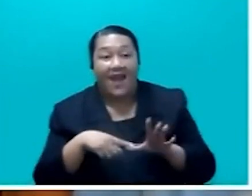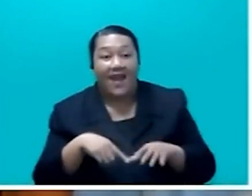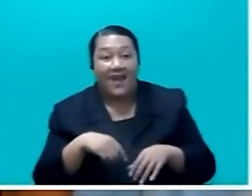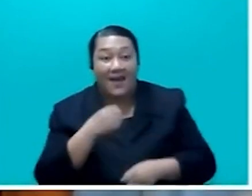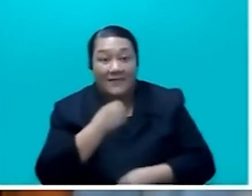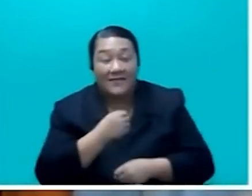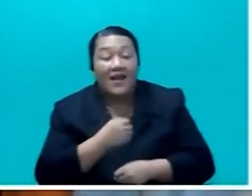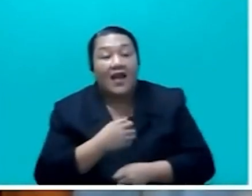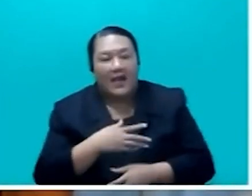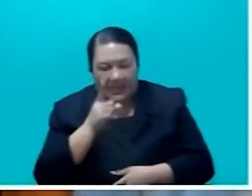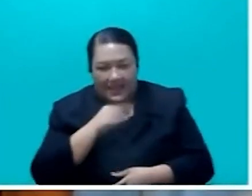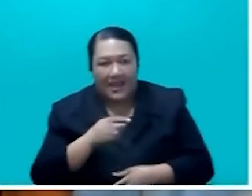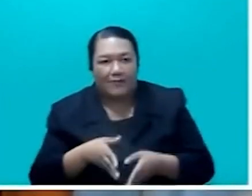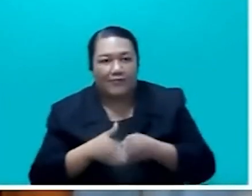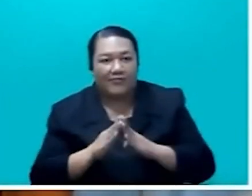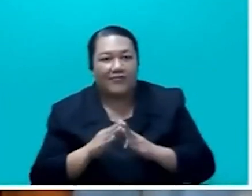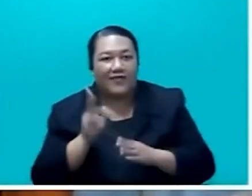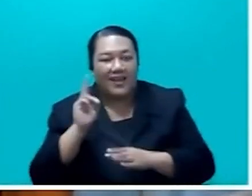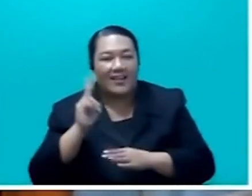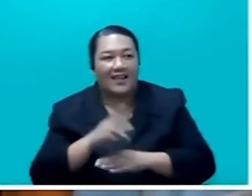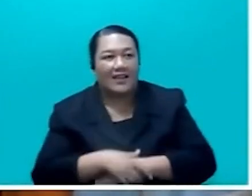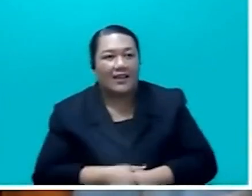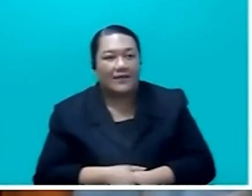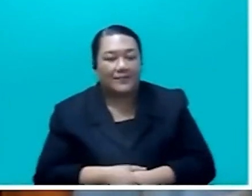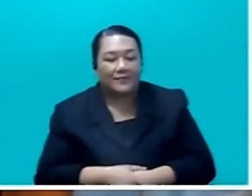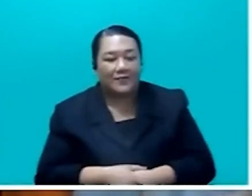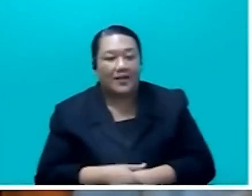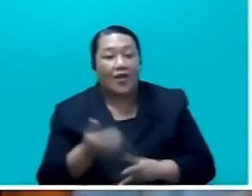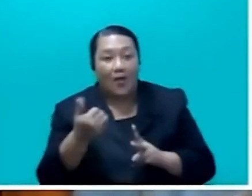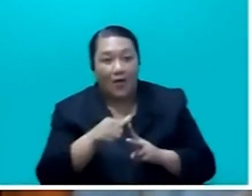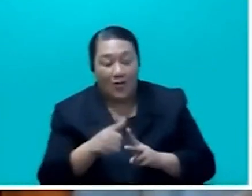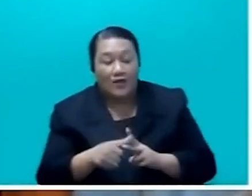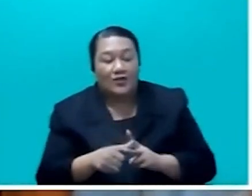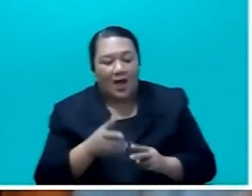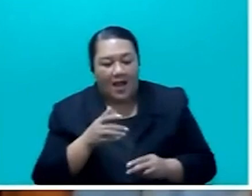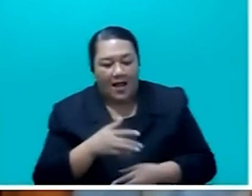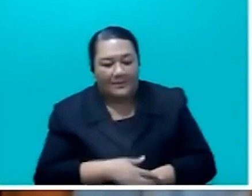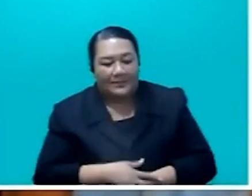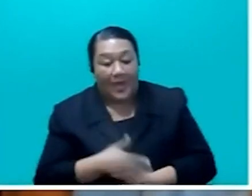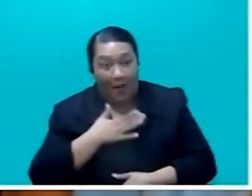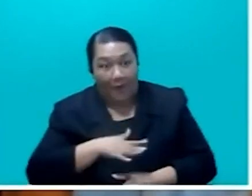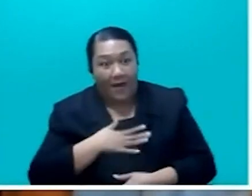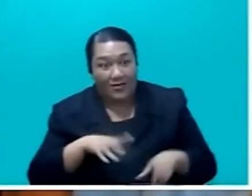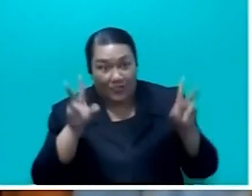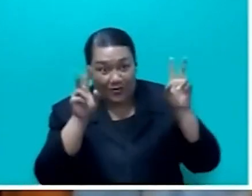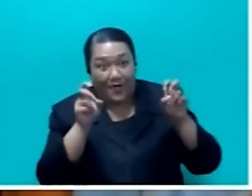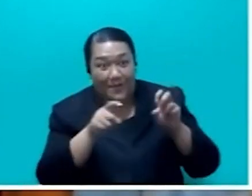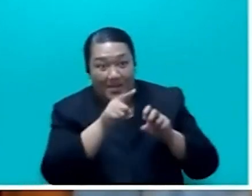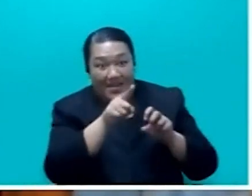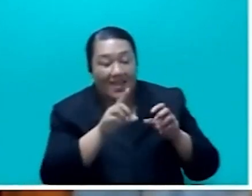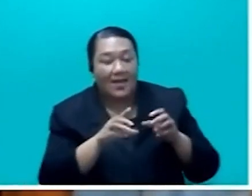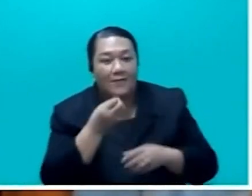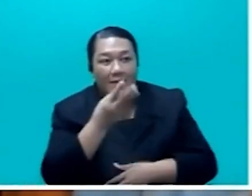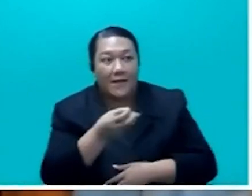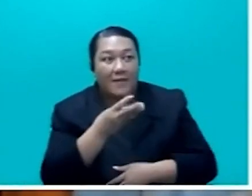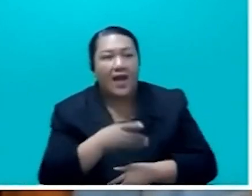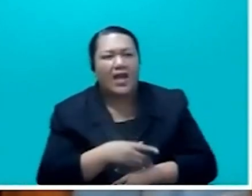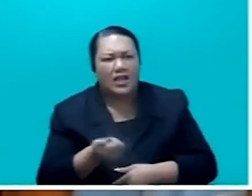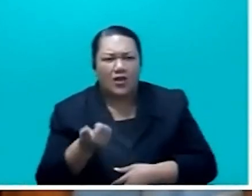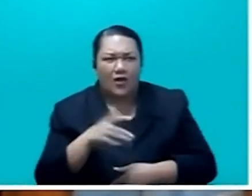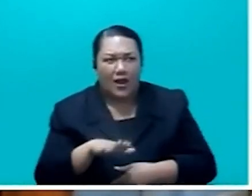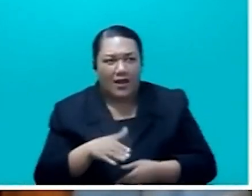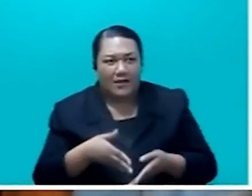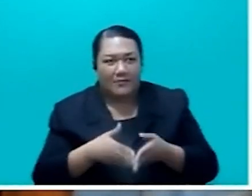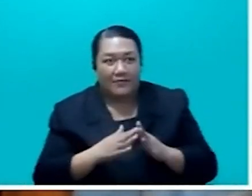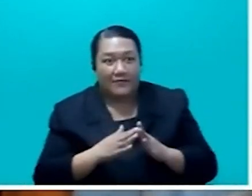general public as well. Honourable Speaker, on 51, I believe this is an act now. It's already in place. What